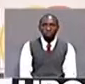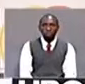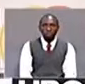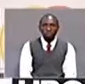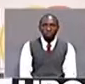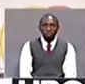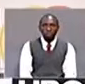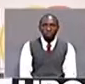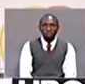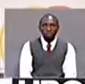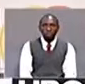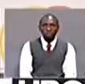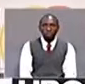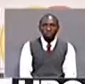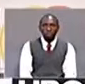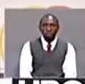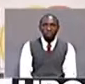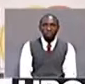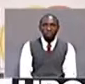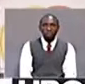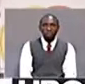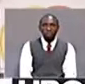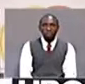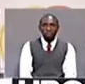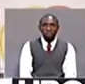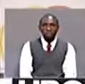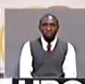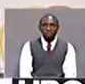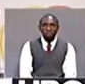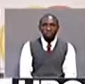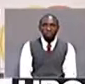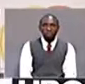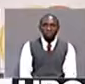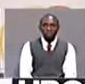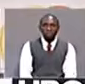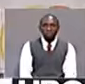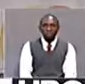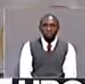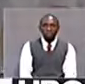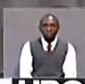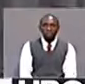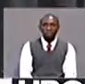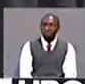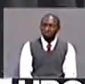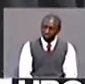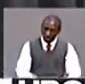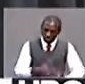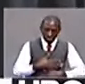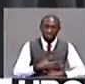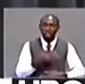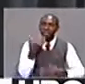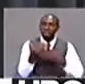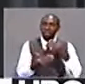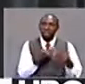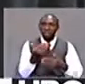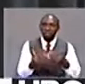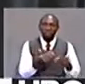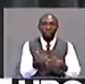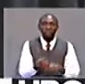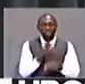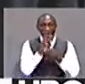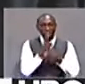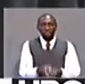I've seen you, Otto. The ladies from Akete, I've seen all of you. Thank you very much, Right Honorable